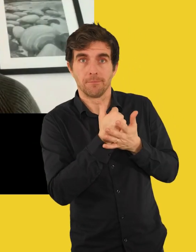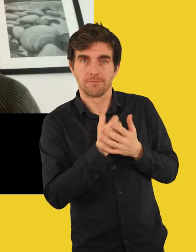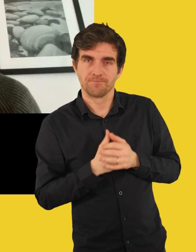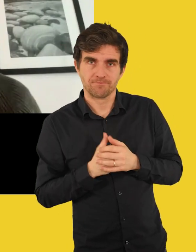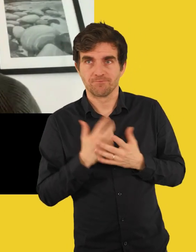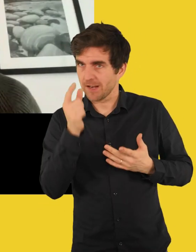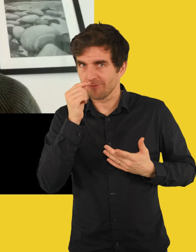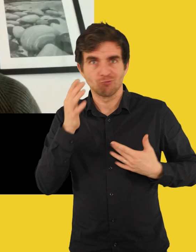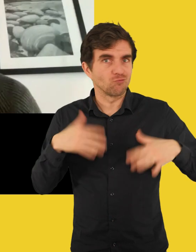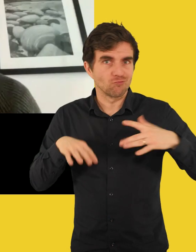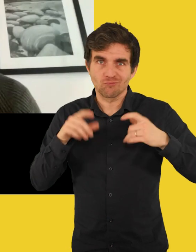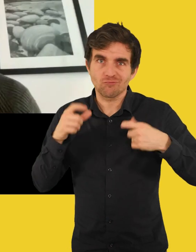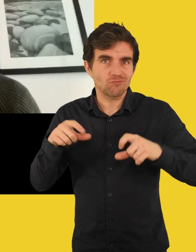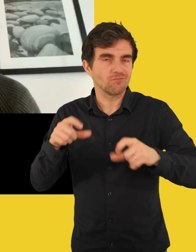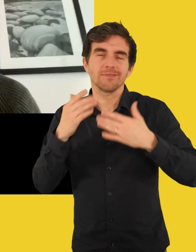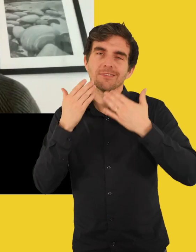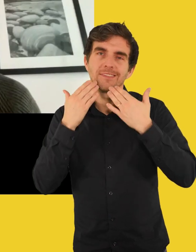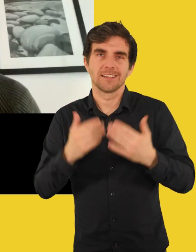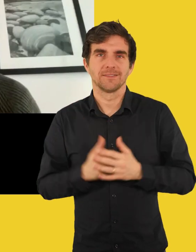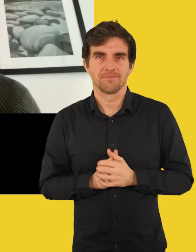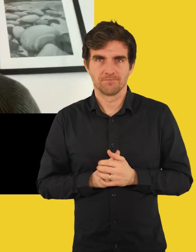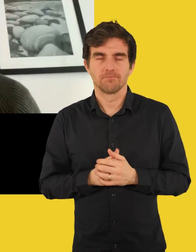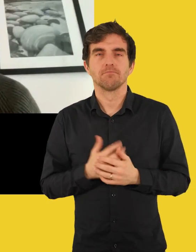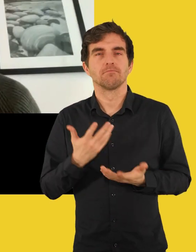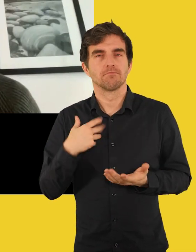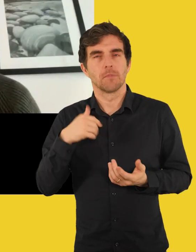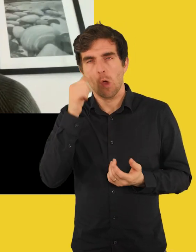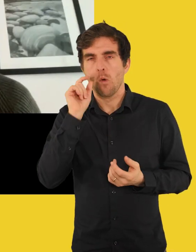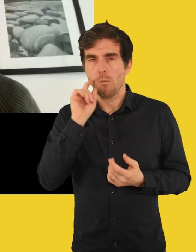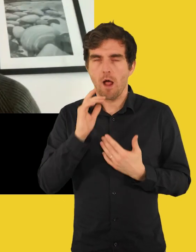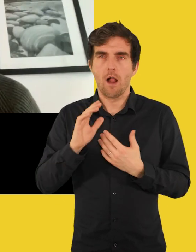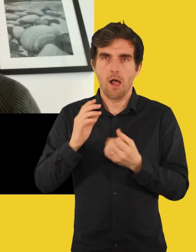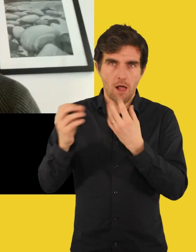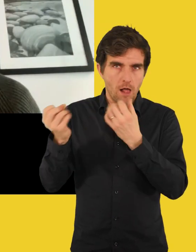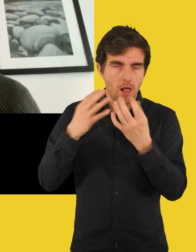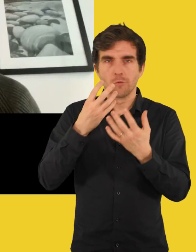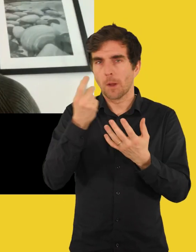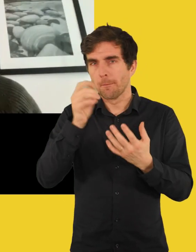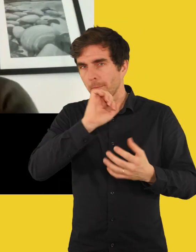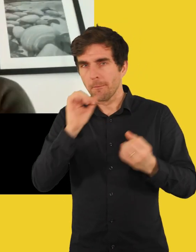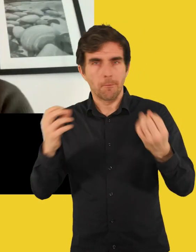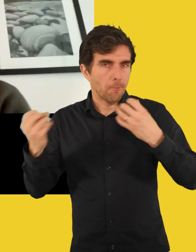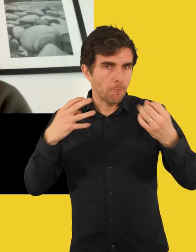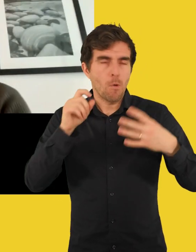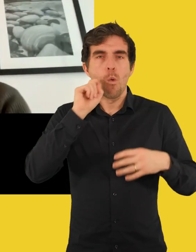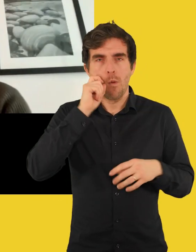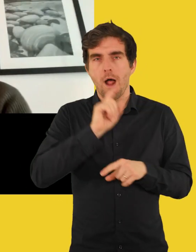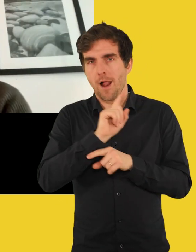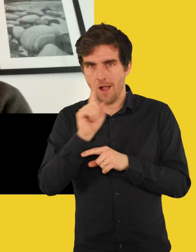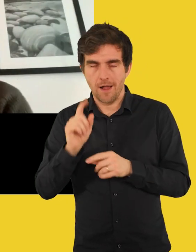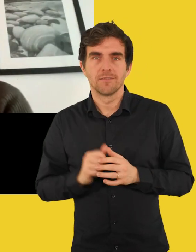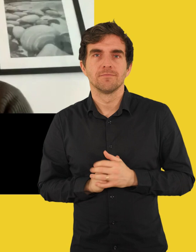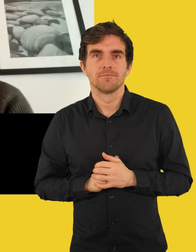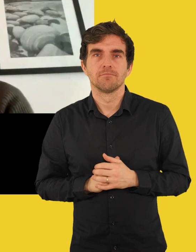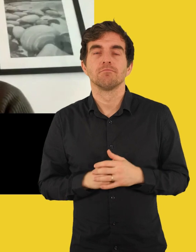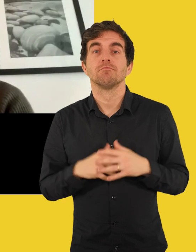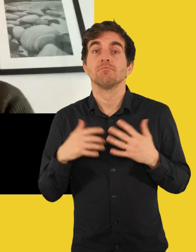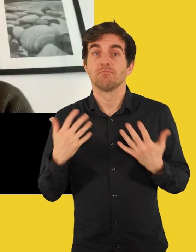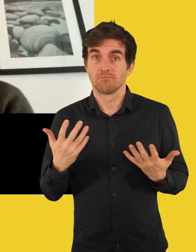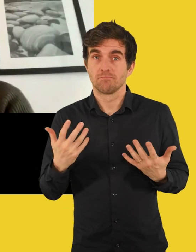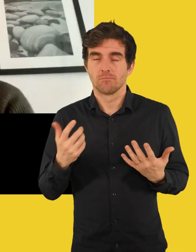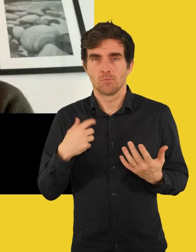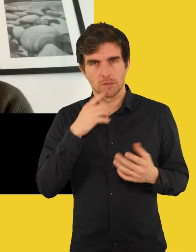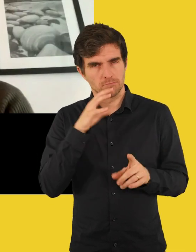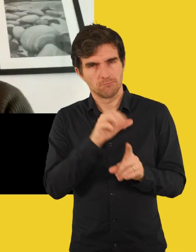to actually help us swim in these times. Thanks. I know that we're now going to hear from some